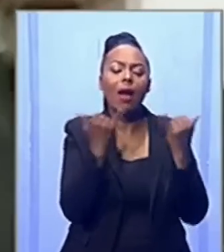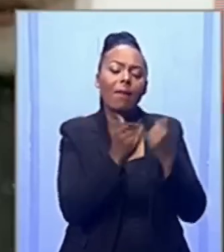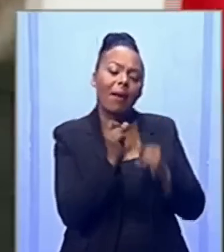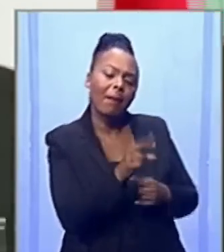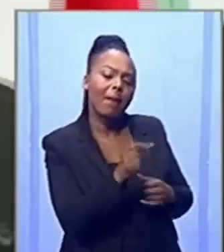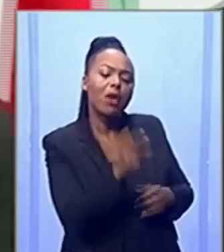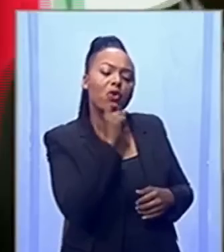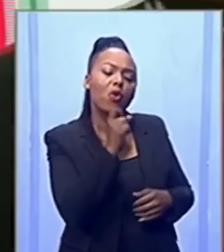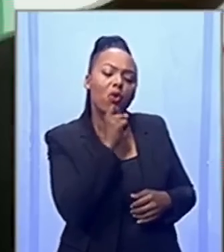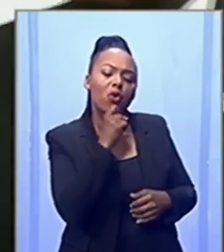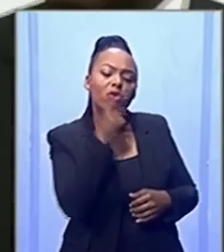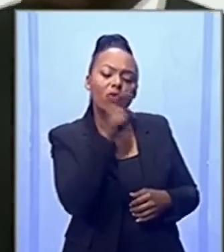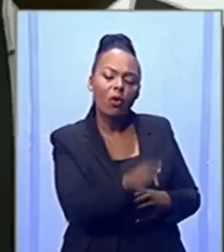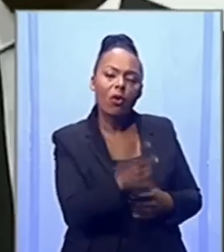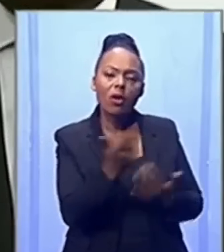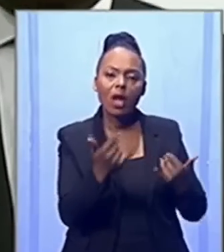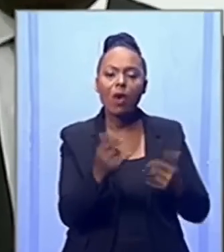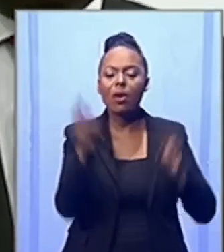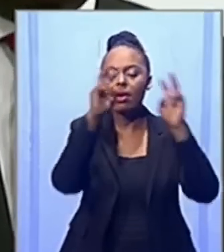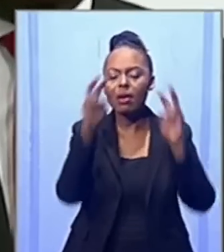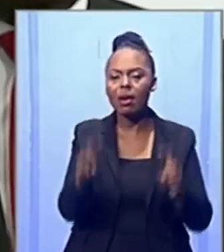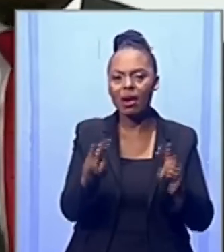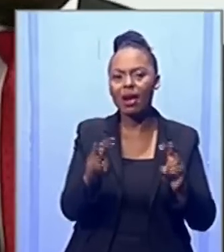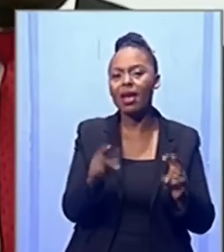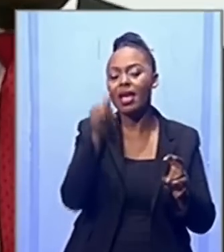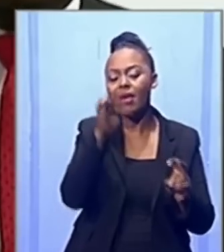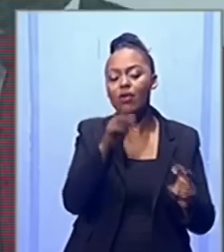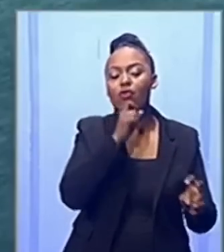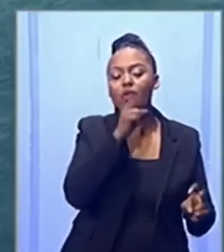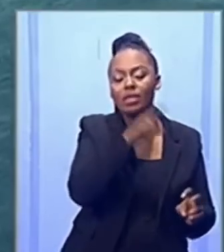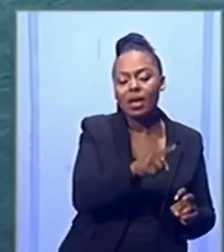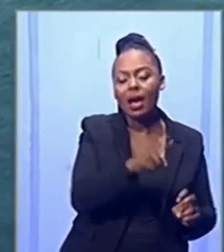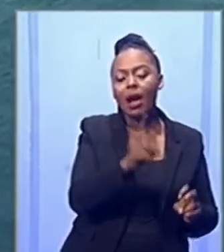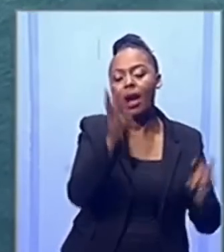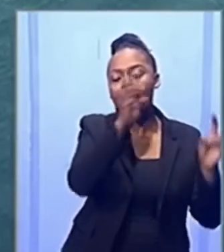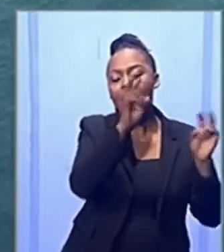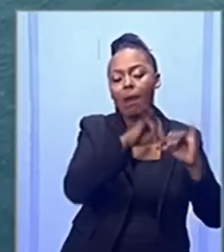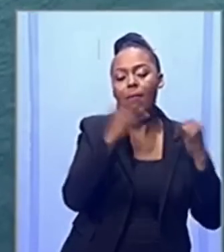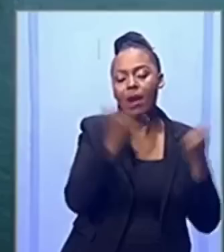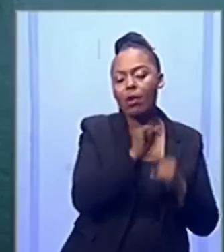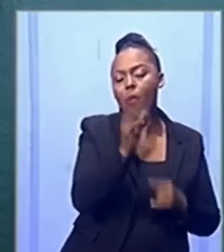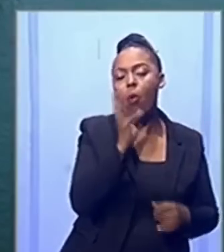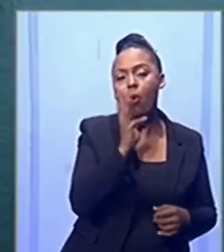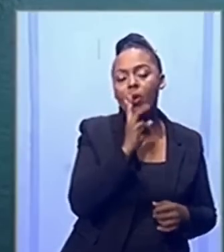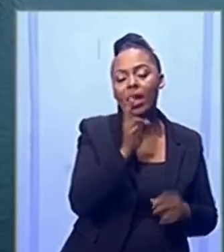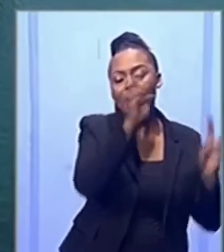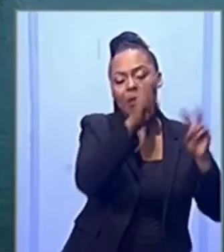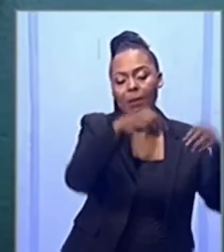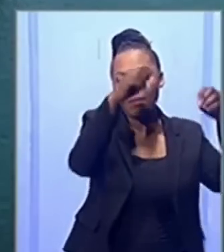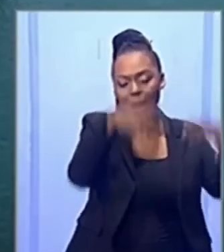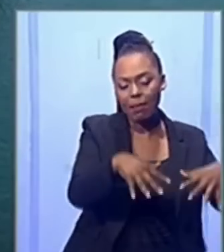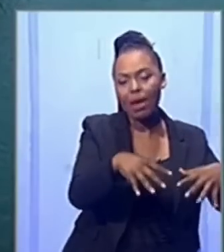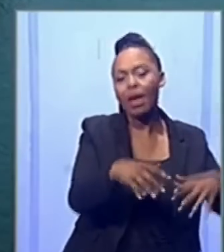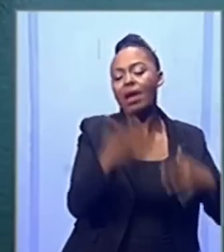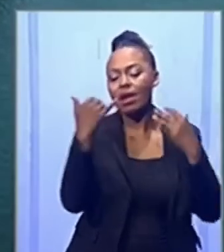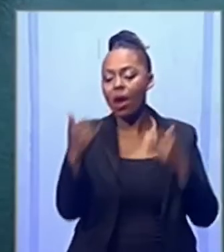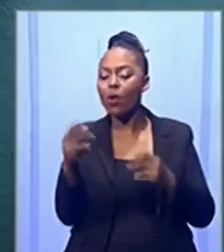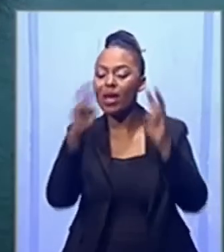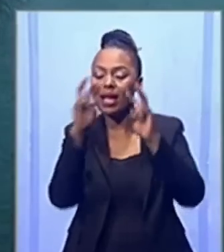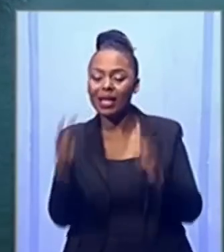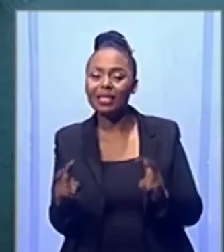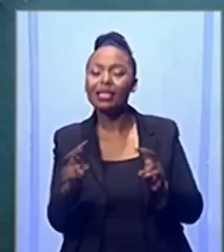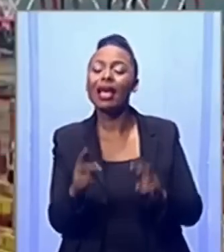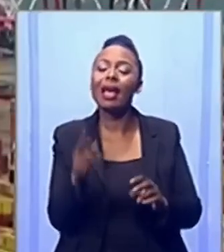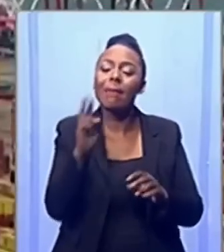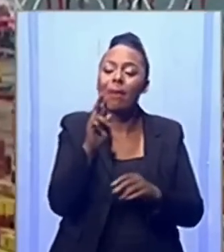šomišwe ba bona ditheko ya motlakase e ya godimo e fela o pepeneneng gore re a tseba gore